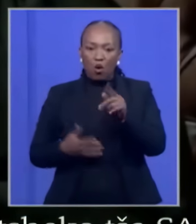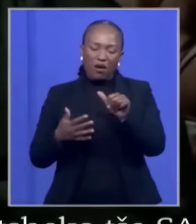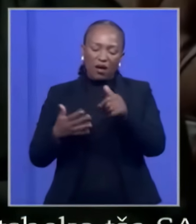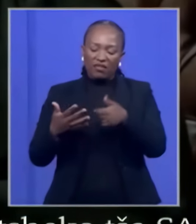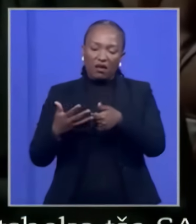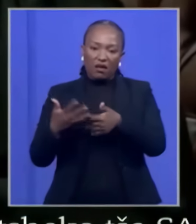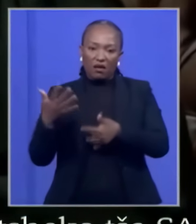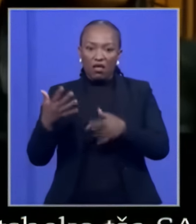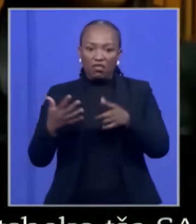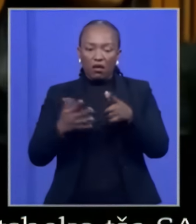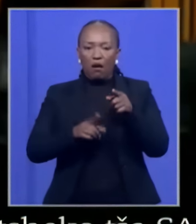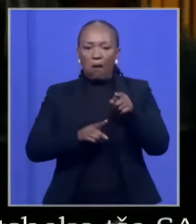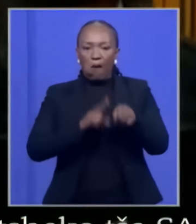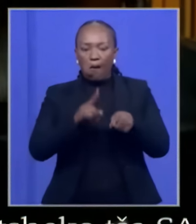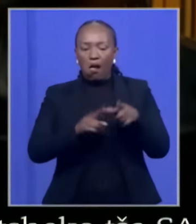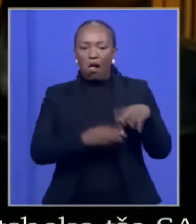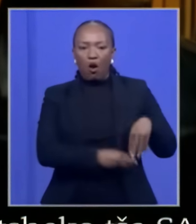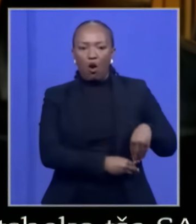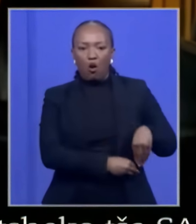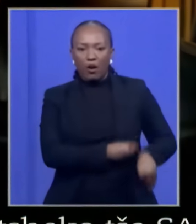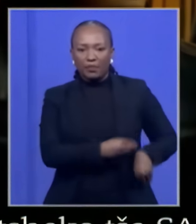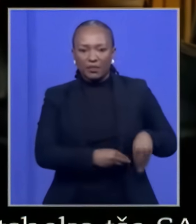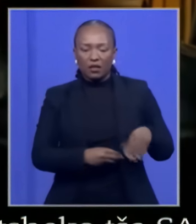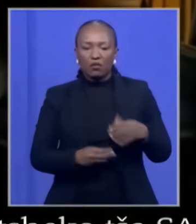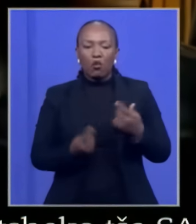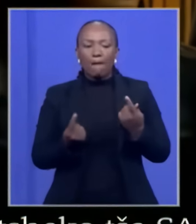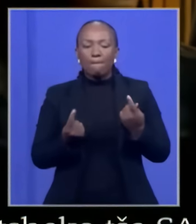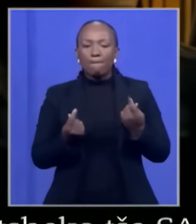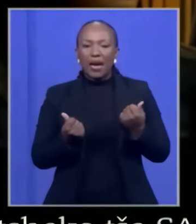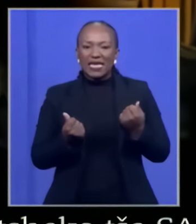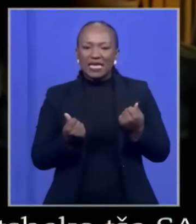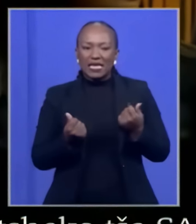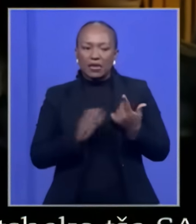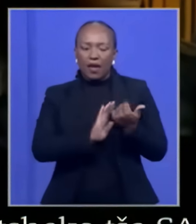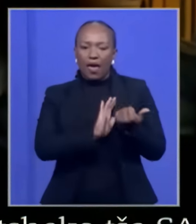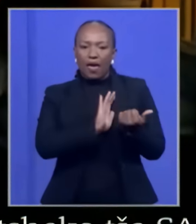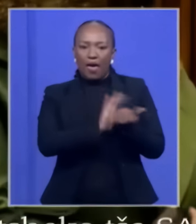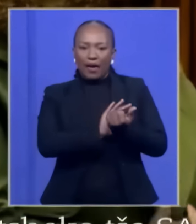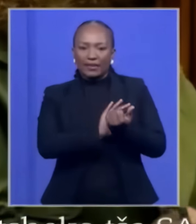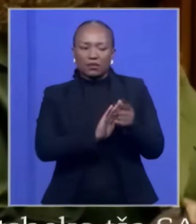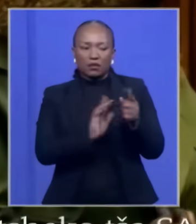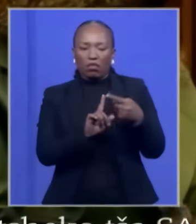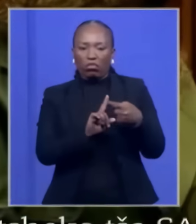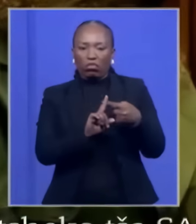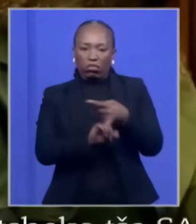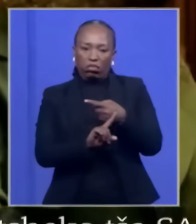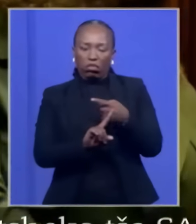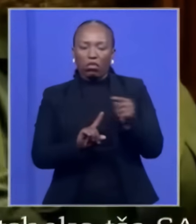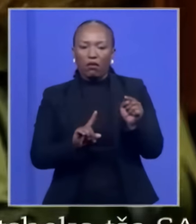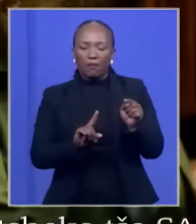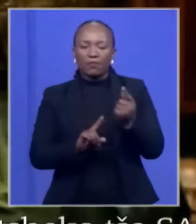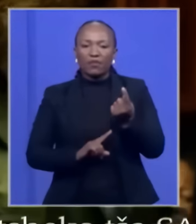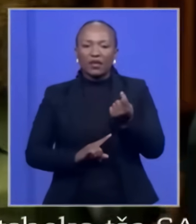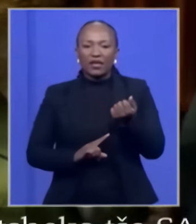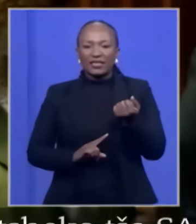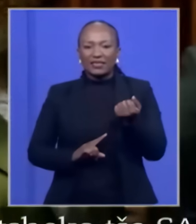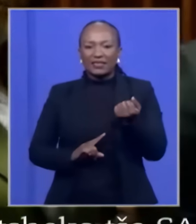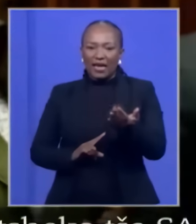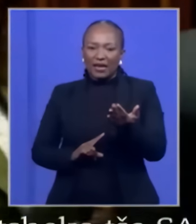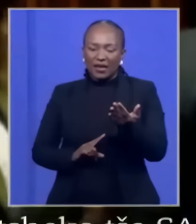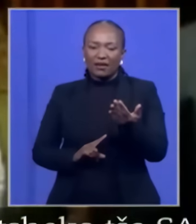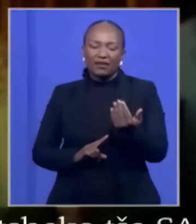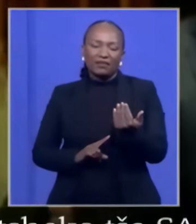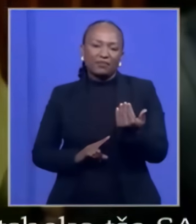go swara mašeleng ka moo go sego molaong le go gata ka taolo ya mašeleng a setšhaba. Melato ye ya mantšhwa le tendera diranta tše dimilione